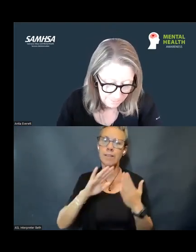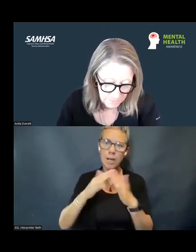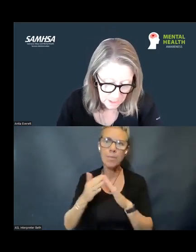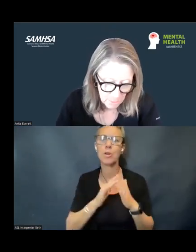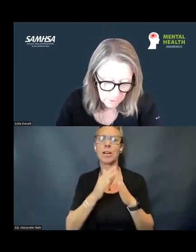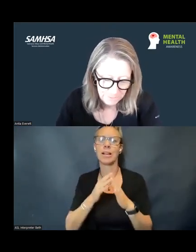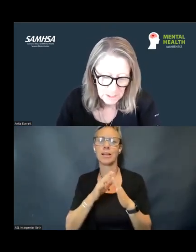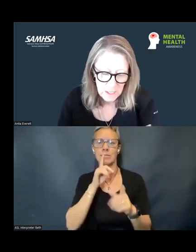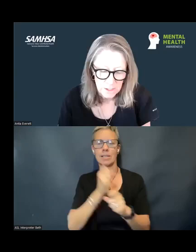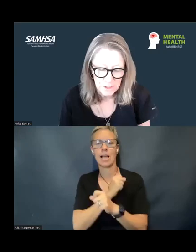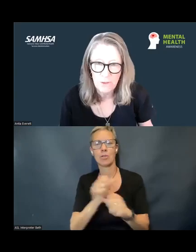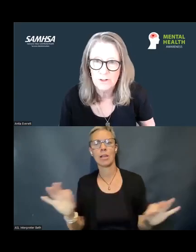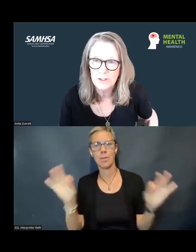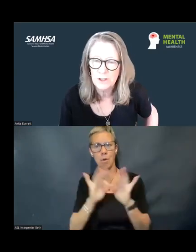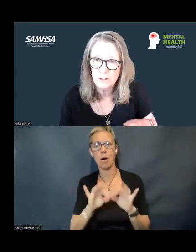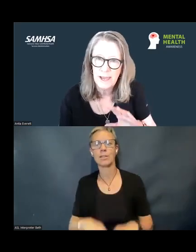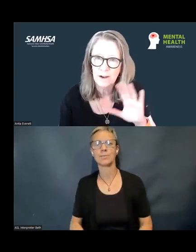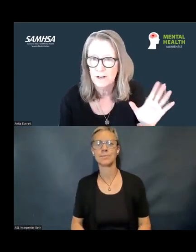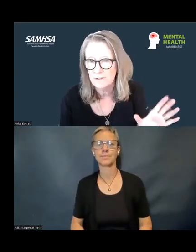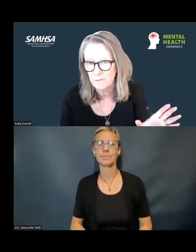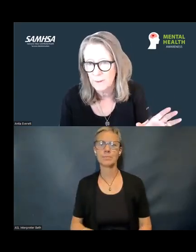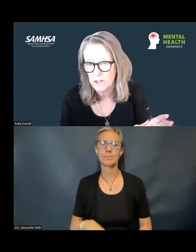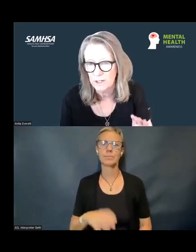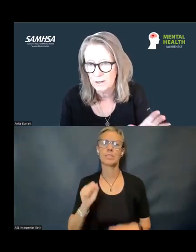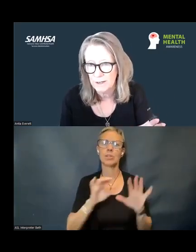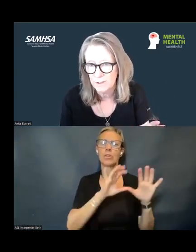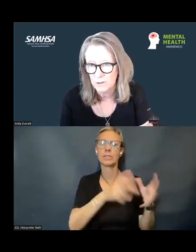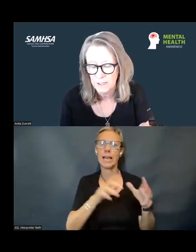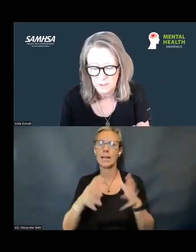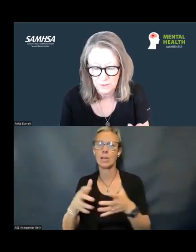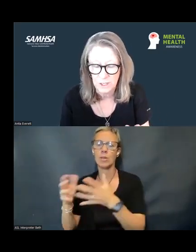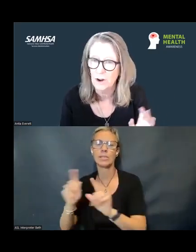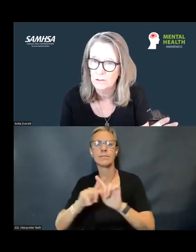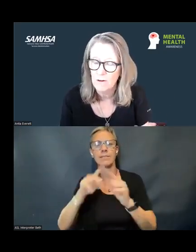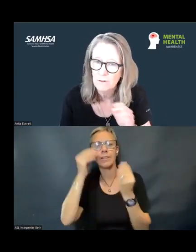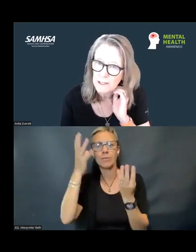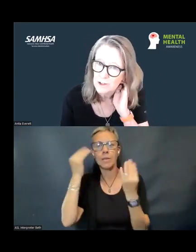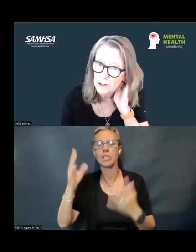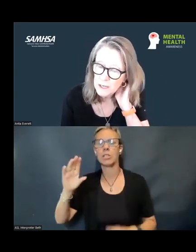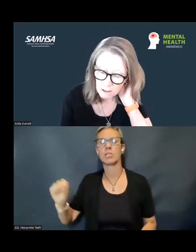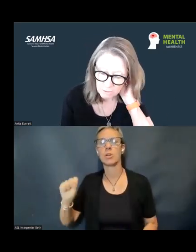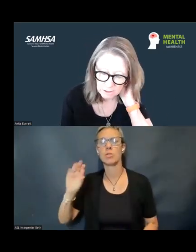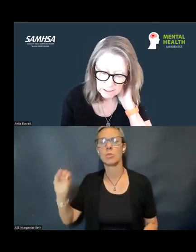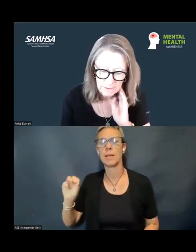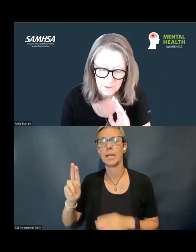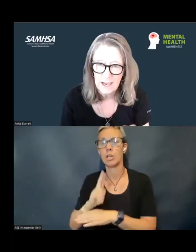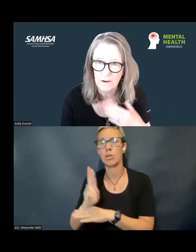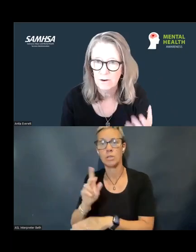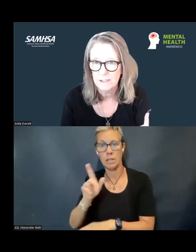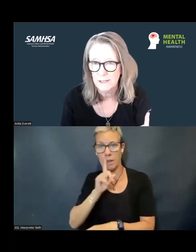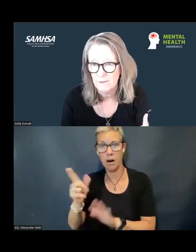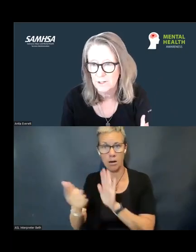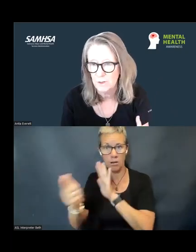be important. So there's categories of information and social media use that are unlawful and should be unlawful.